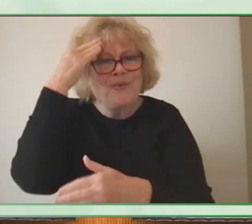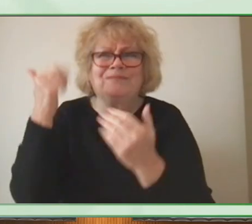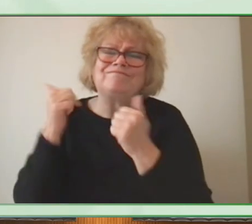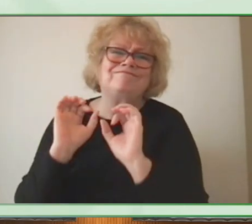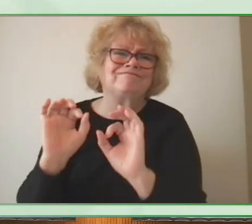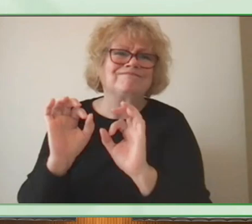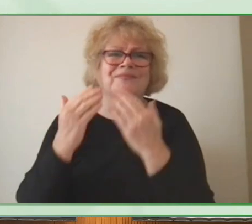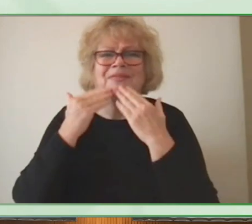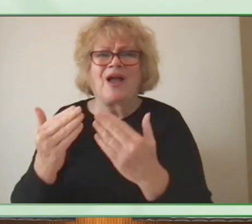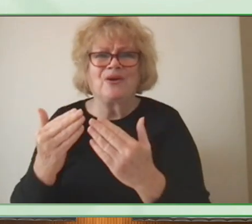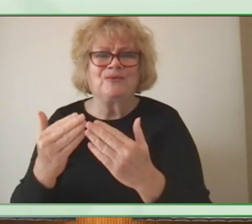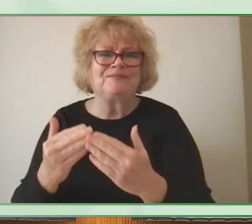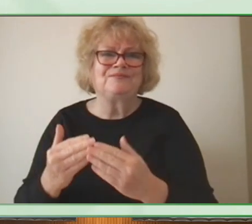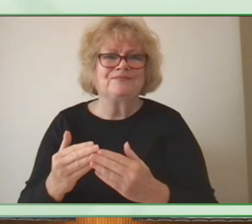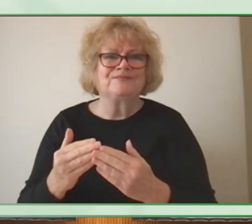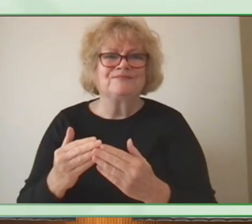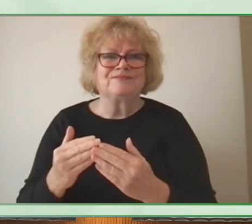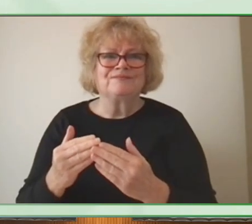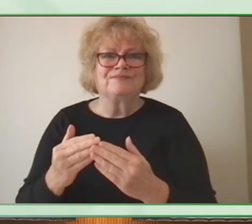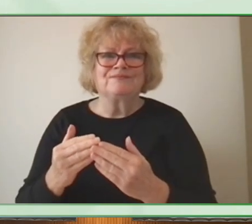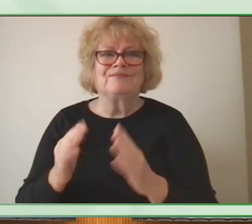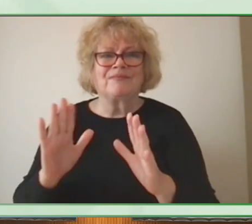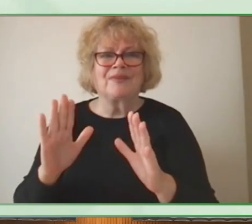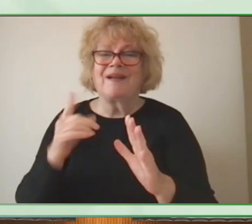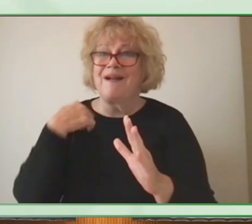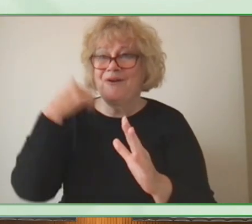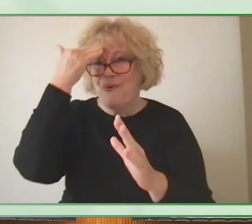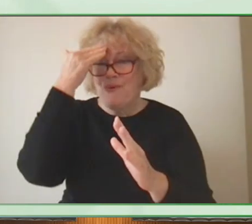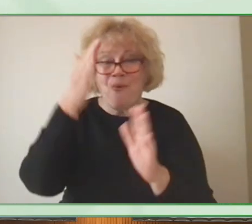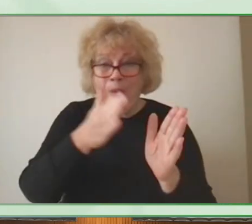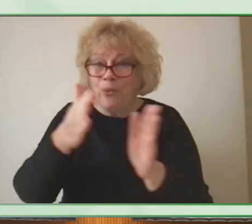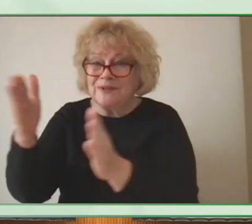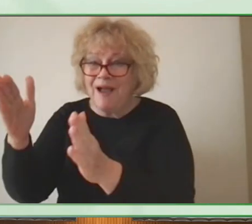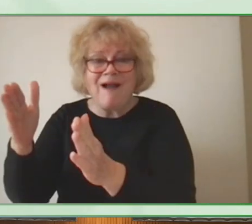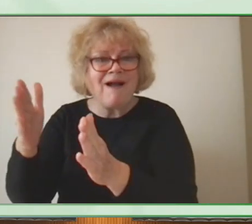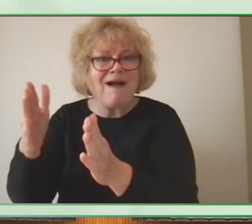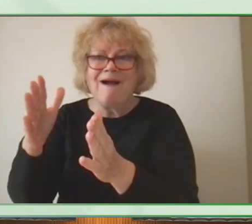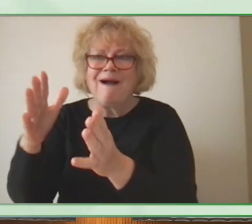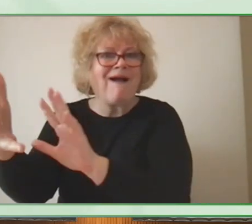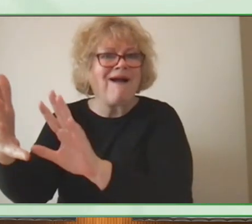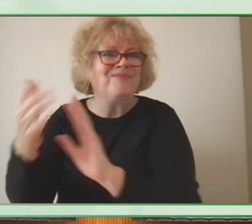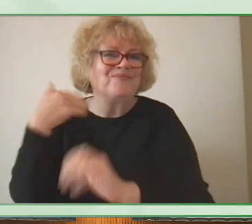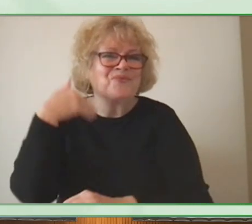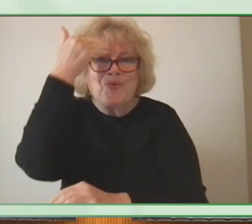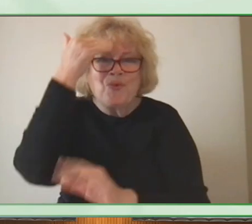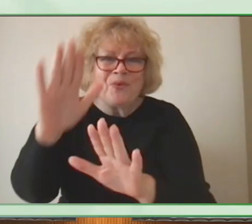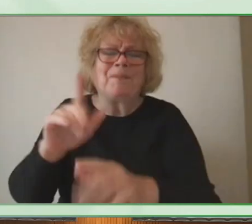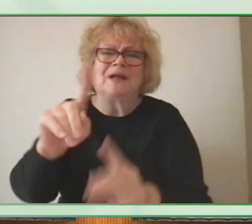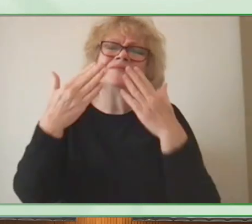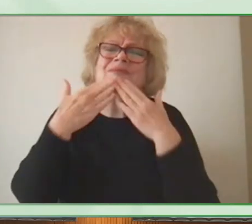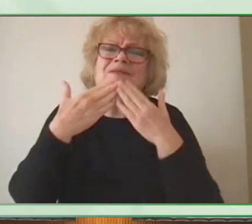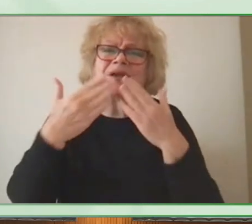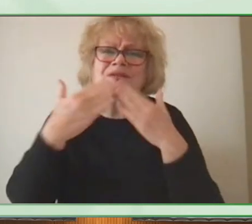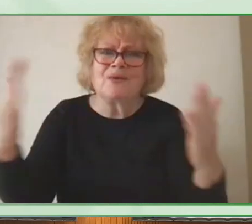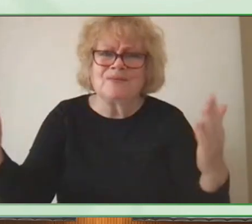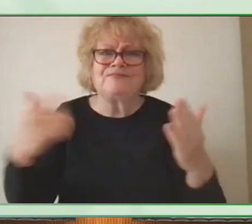presentation situation which we have in Ukraine during the Russian full invasion, because before